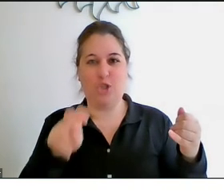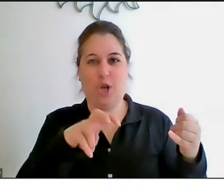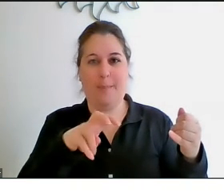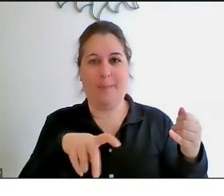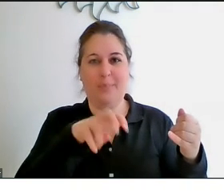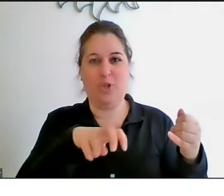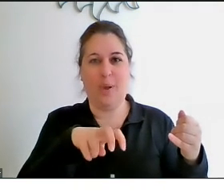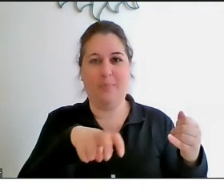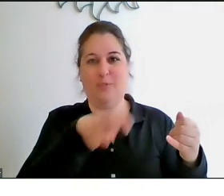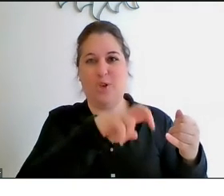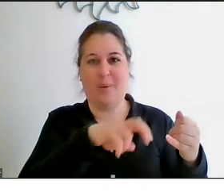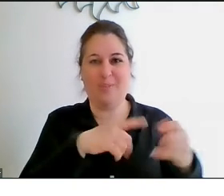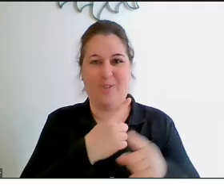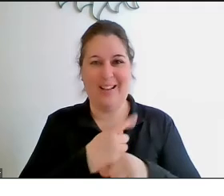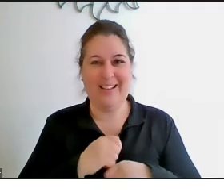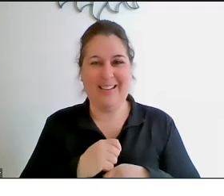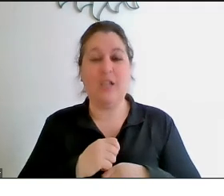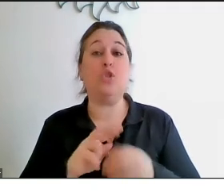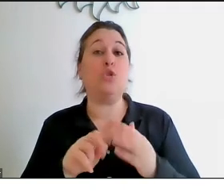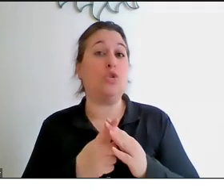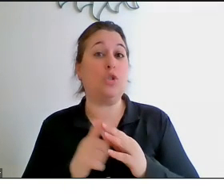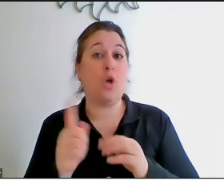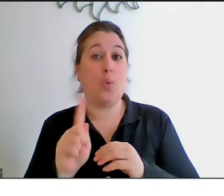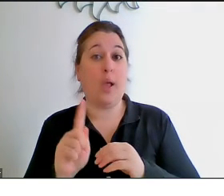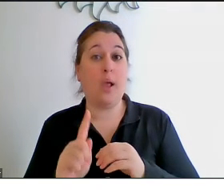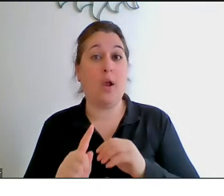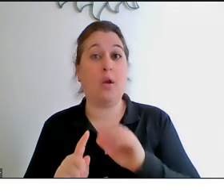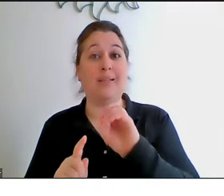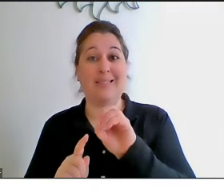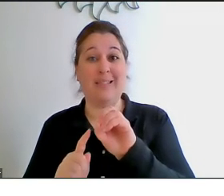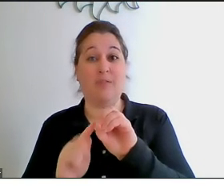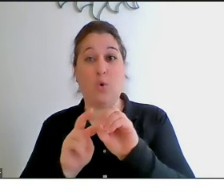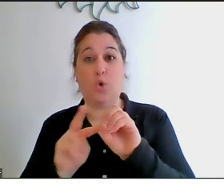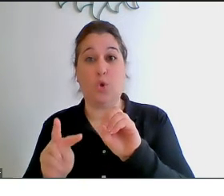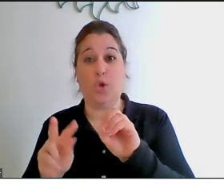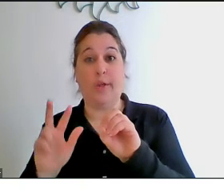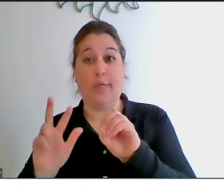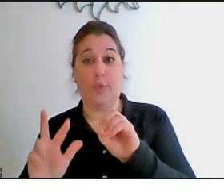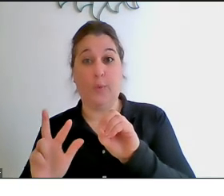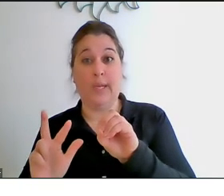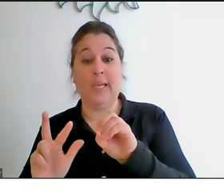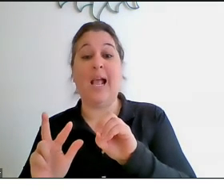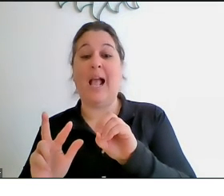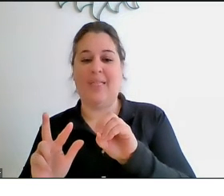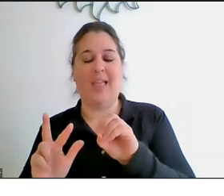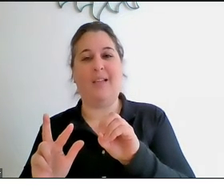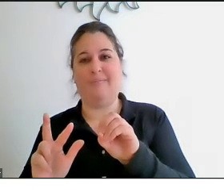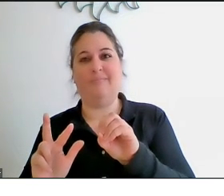I'm just drawing the tip of the arrow, going down to negative 8. There we go.